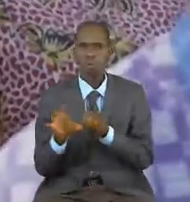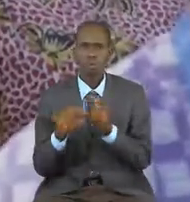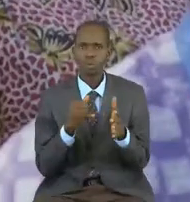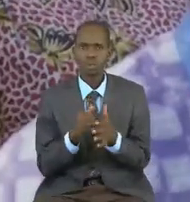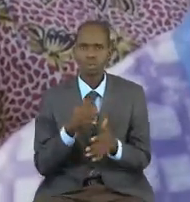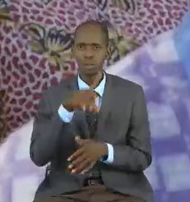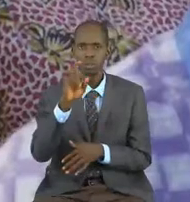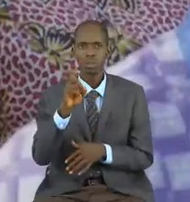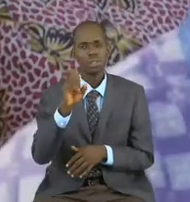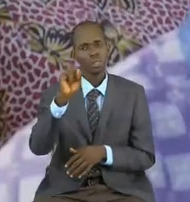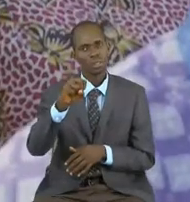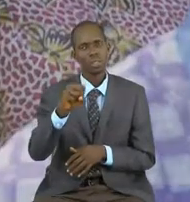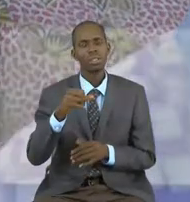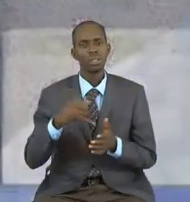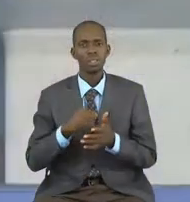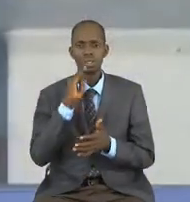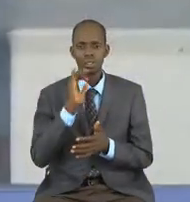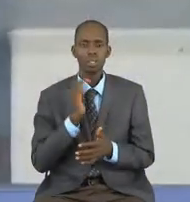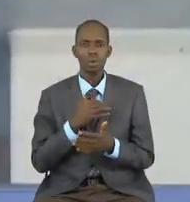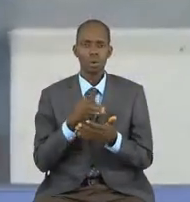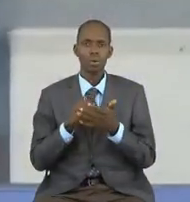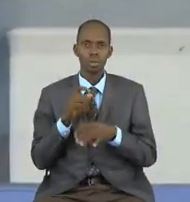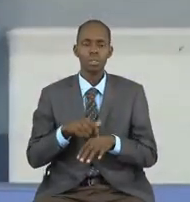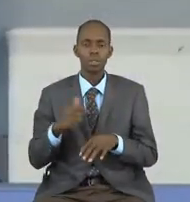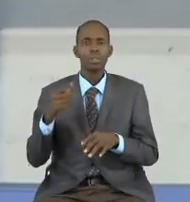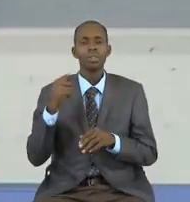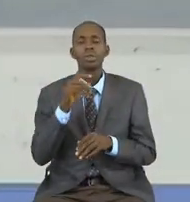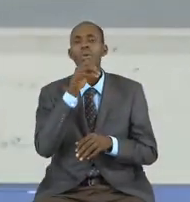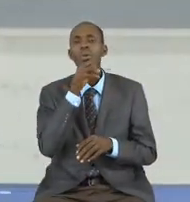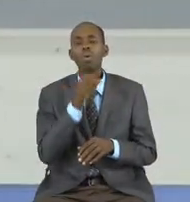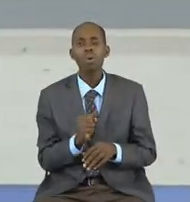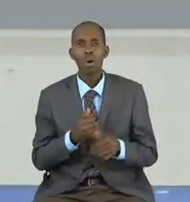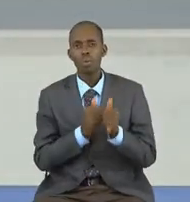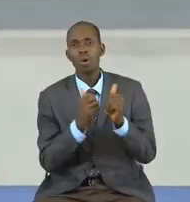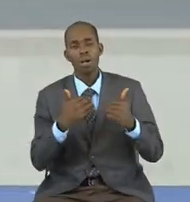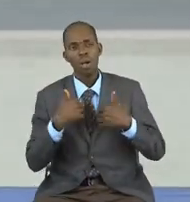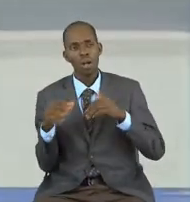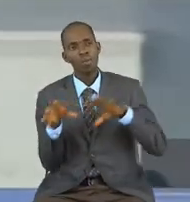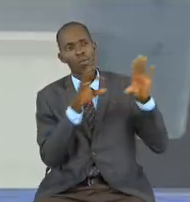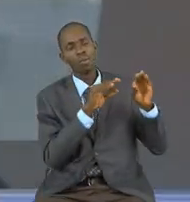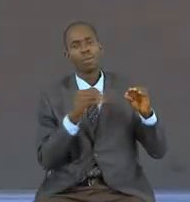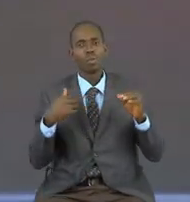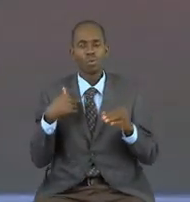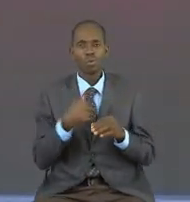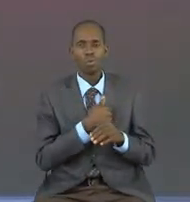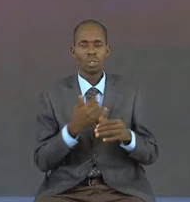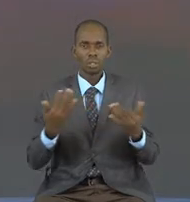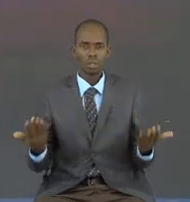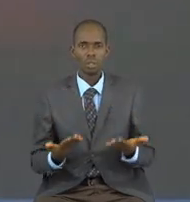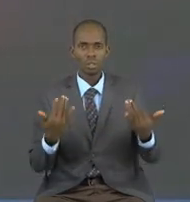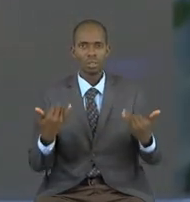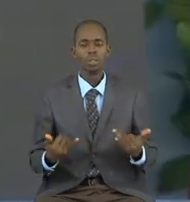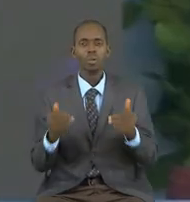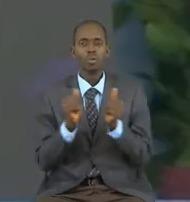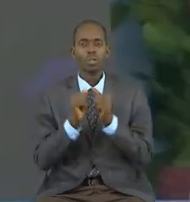Those apostles have gone. We are the people here now, as the power of the Spirit of God comes upon us, as it